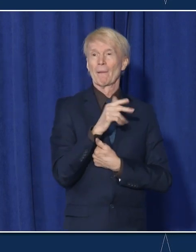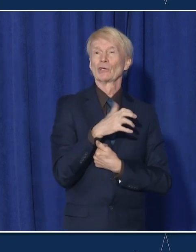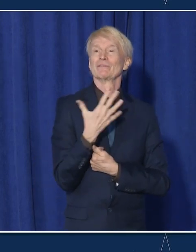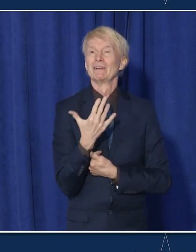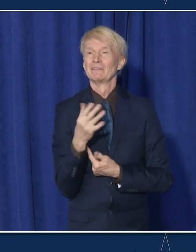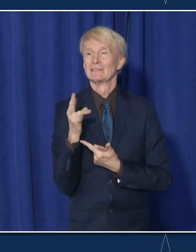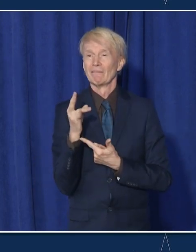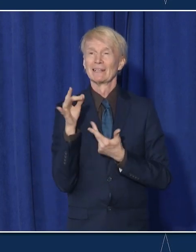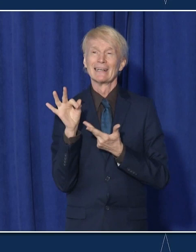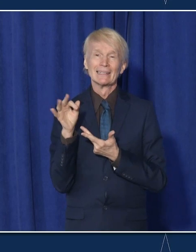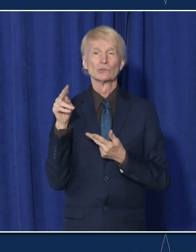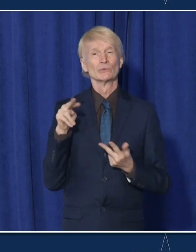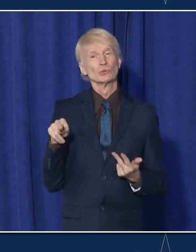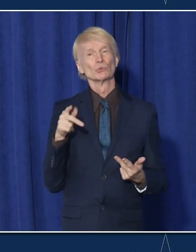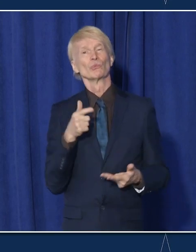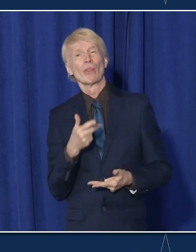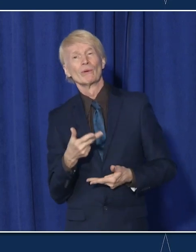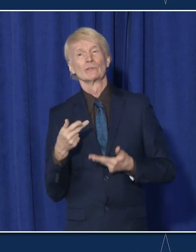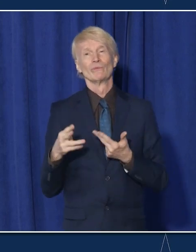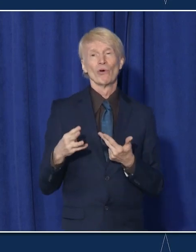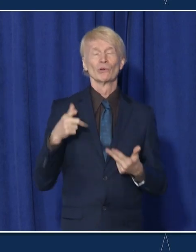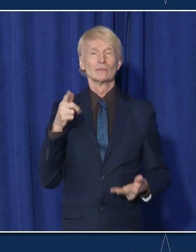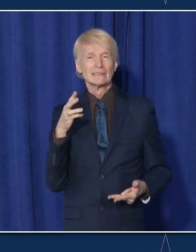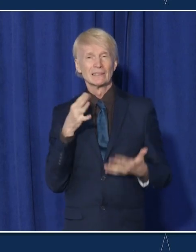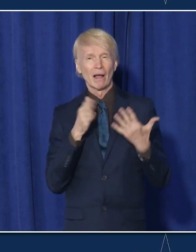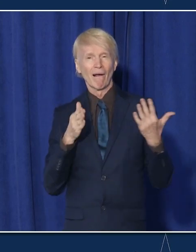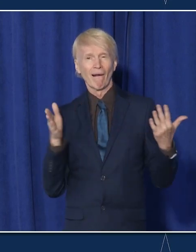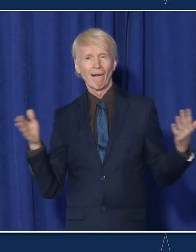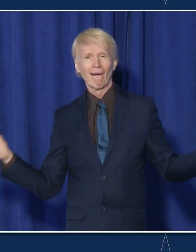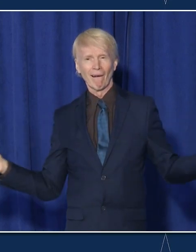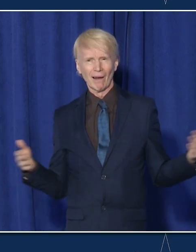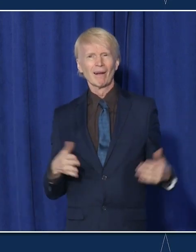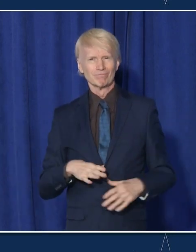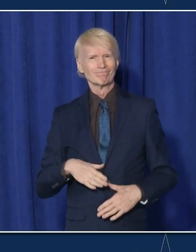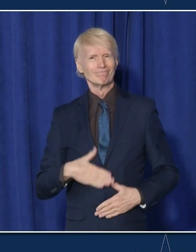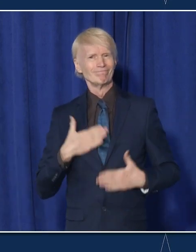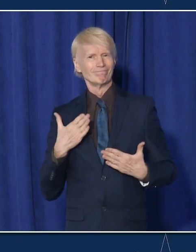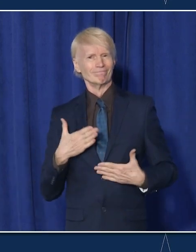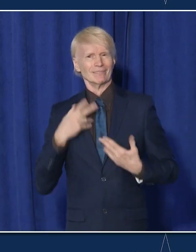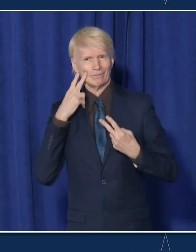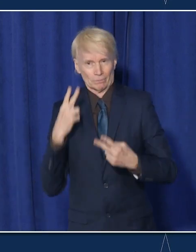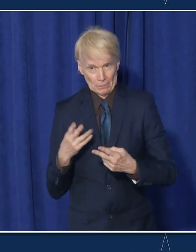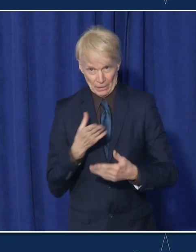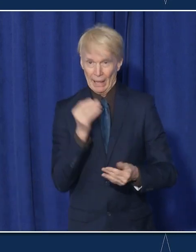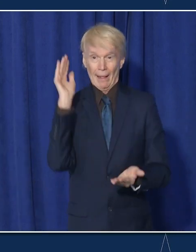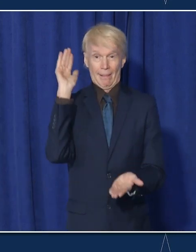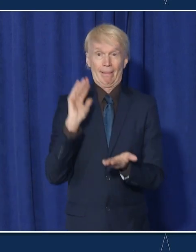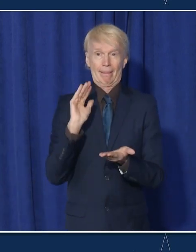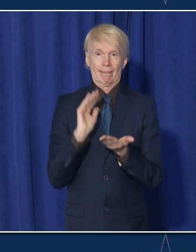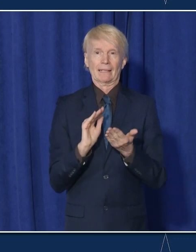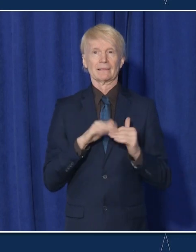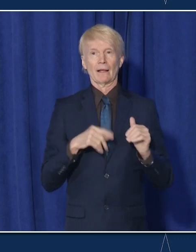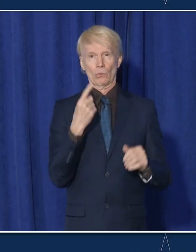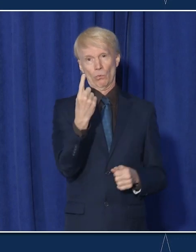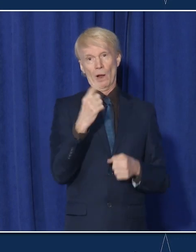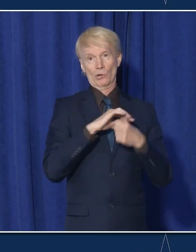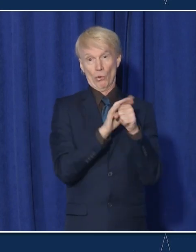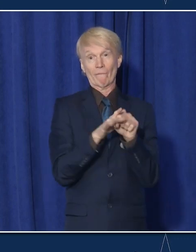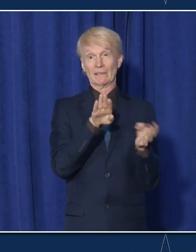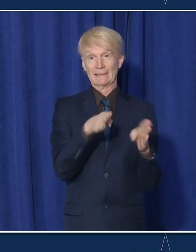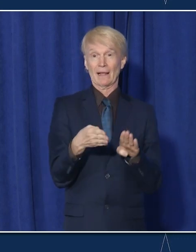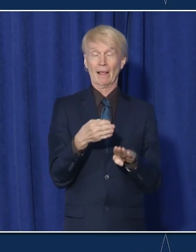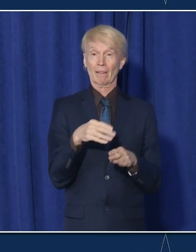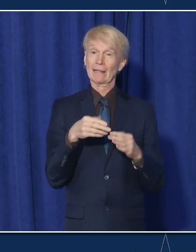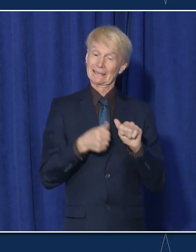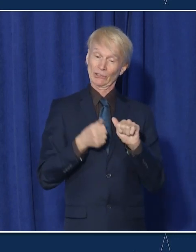22, 23, 24, 26, and so on. And we are currently averaging less than 1 COVID death in Chicagoans per